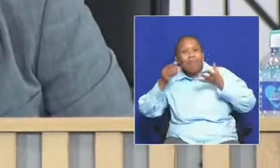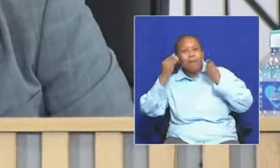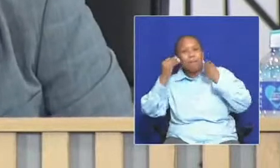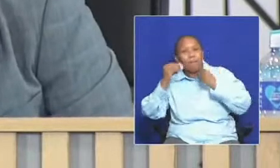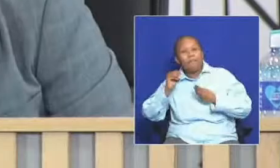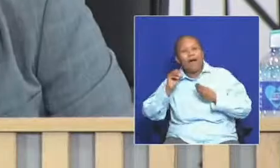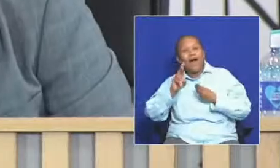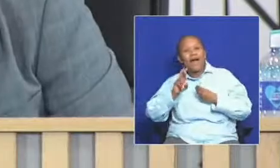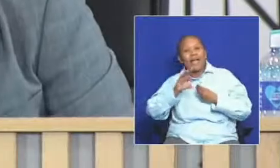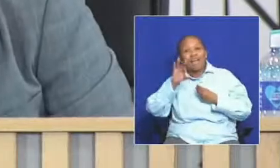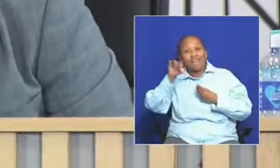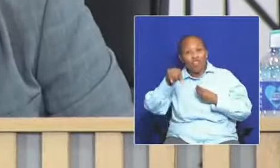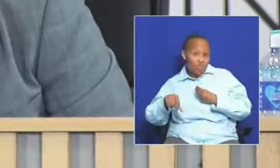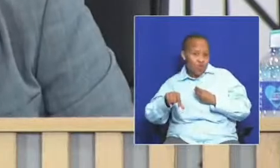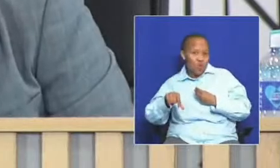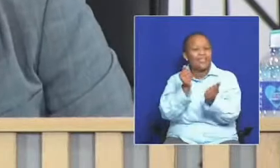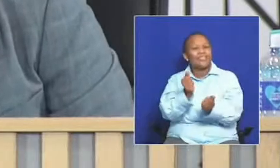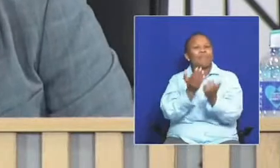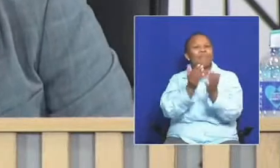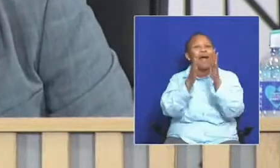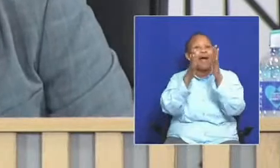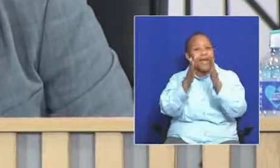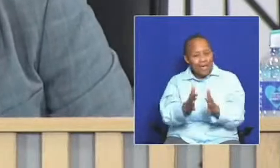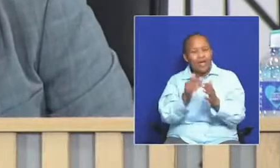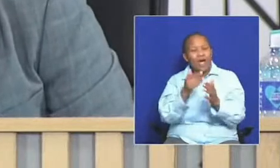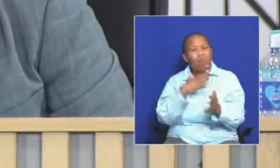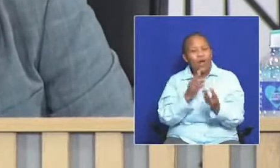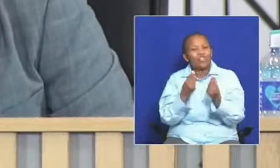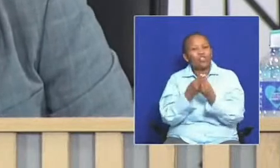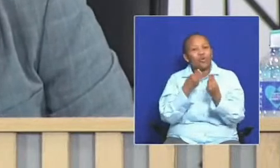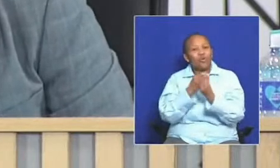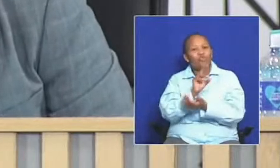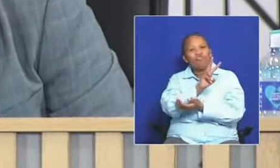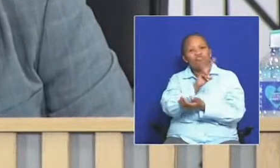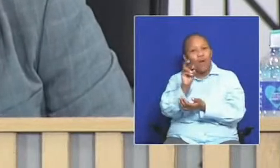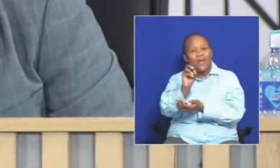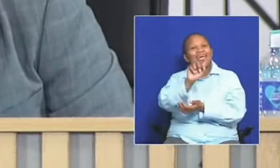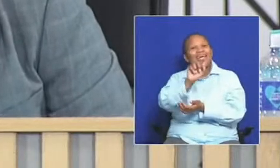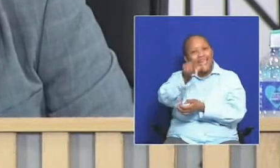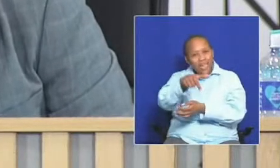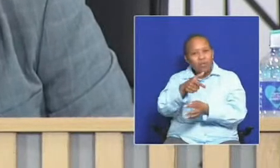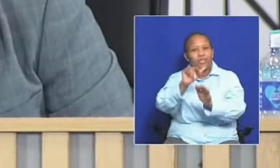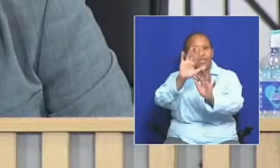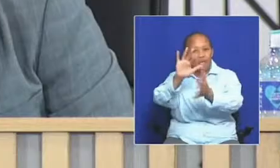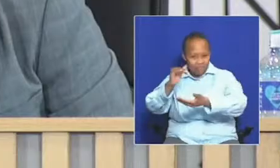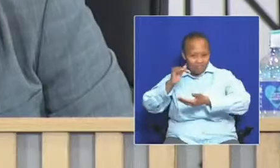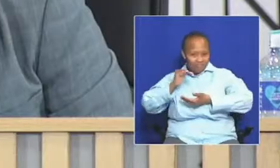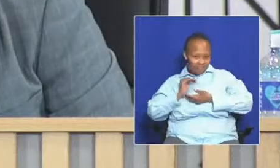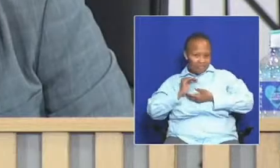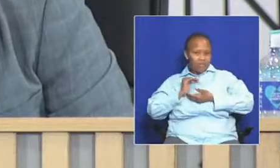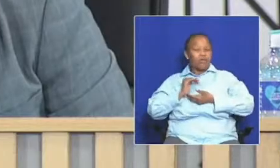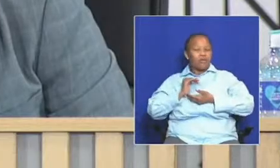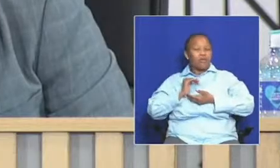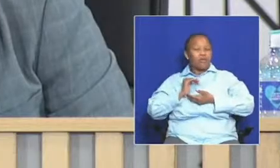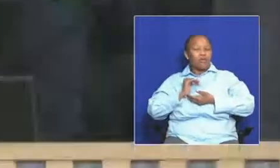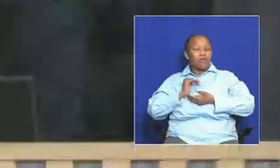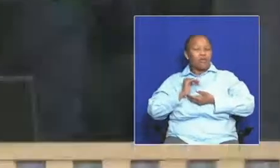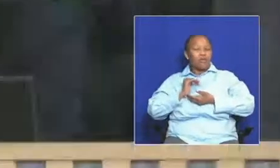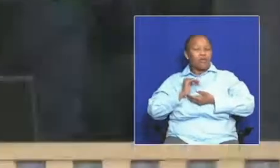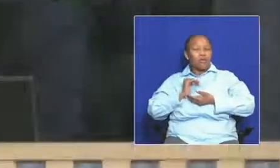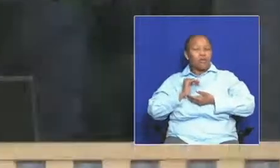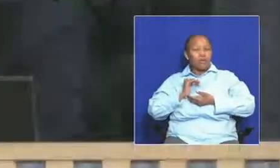can I please give me stock that 200,000? And because I took 200,000. From where? Where do you take that